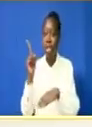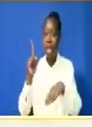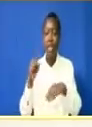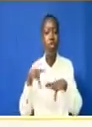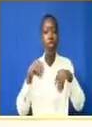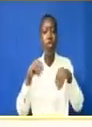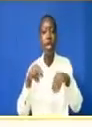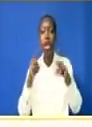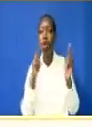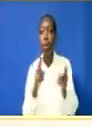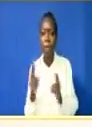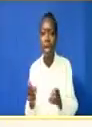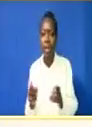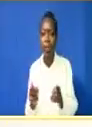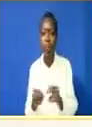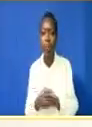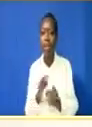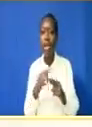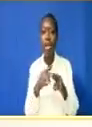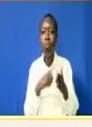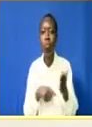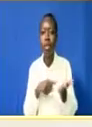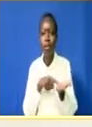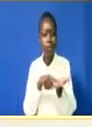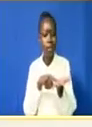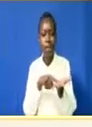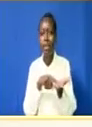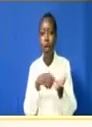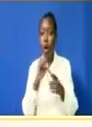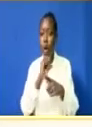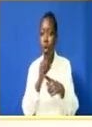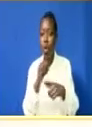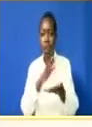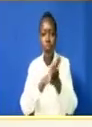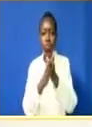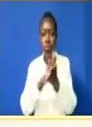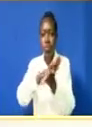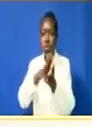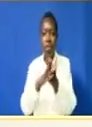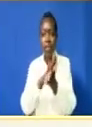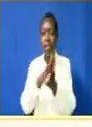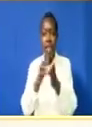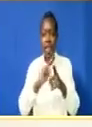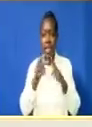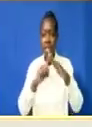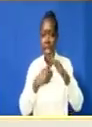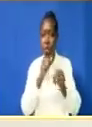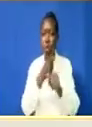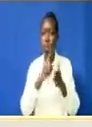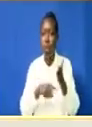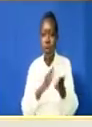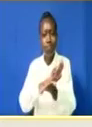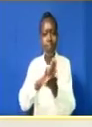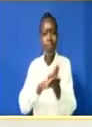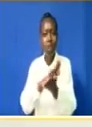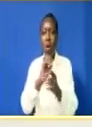usually, what do you call it? Usually put it in your hands and you start doing this. Yes. And when you're doing